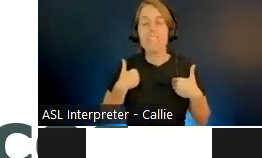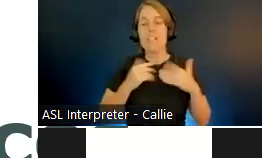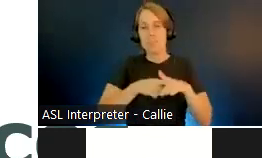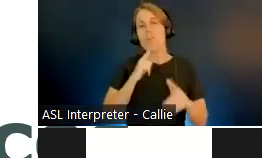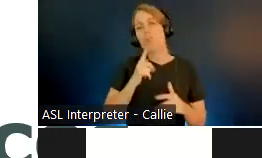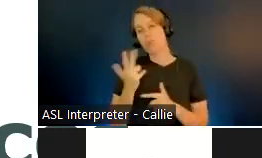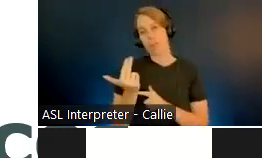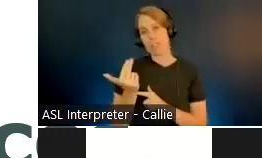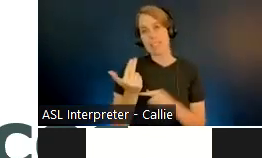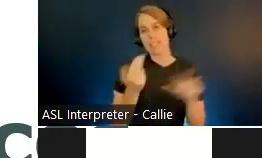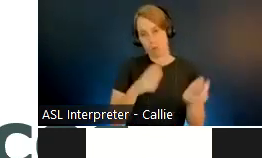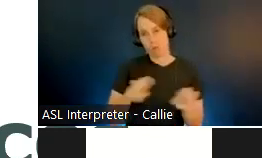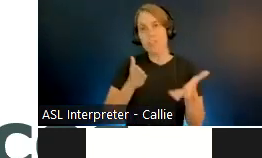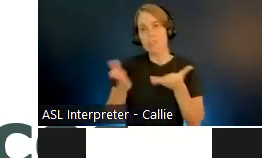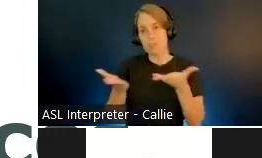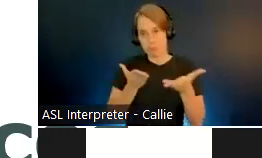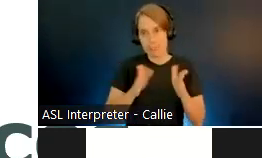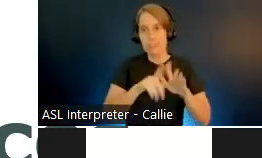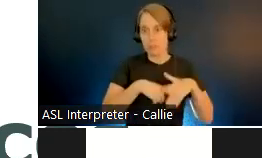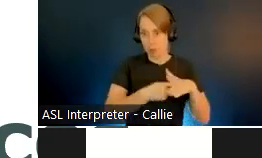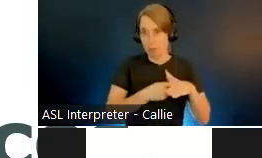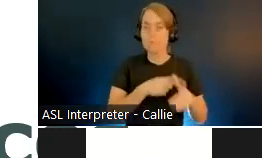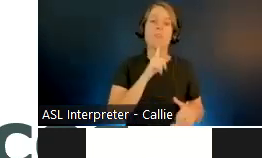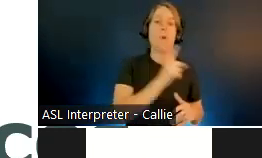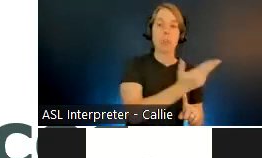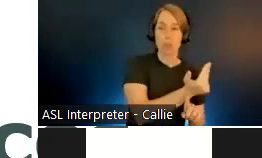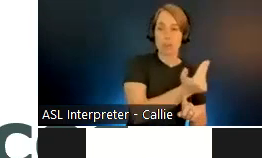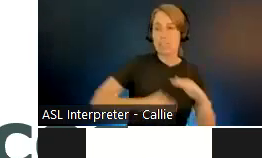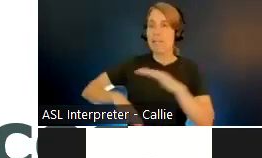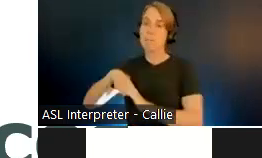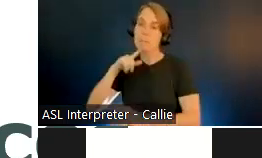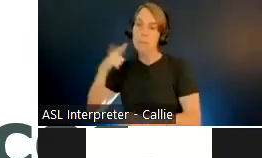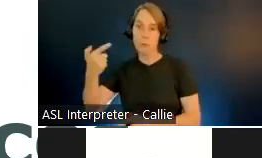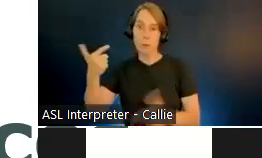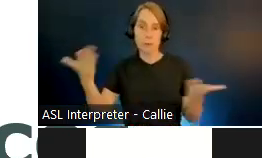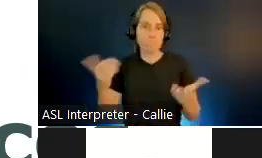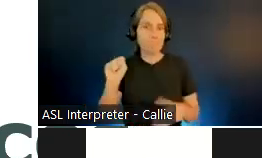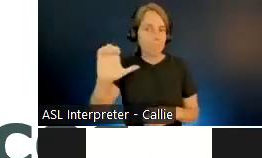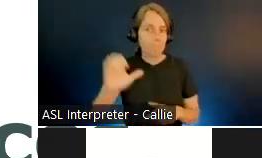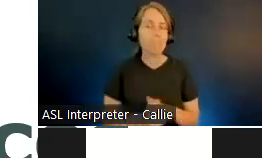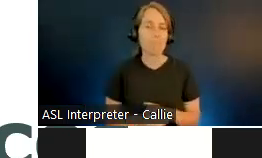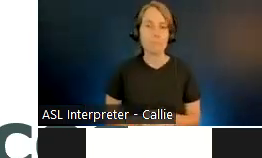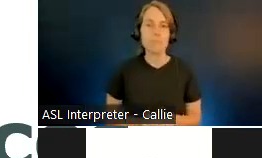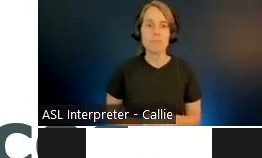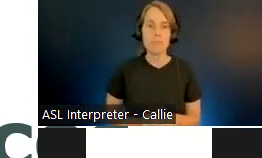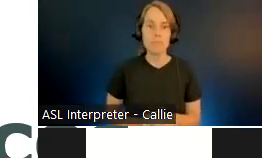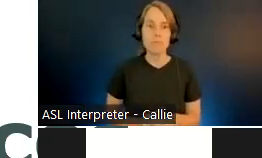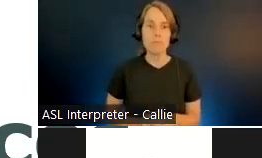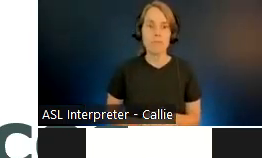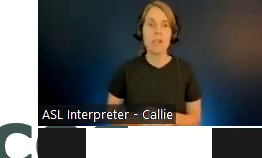so 13 to 21. And the student is either receiving transition services